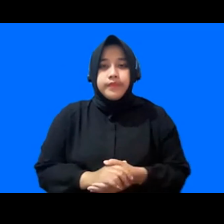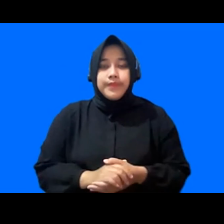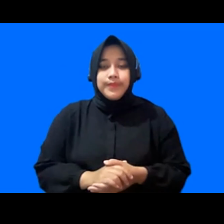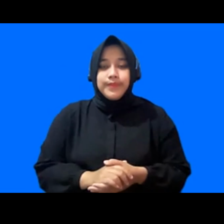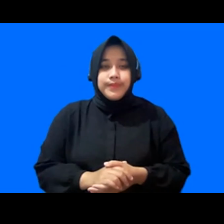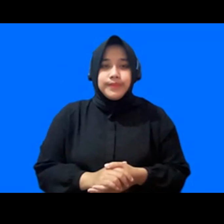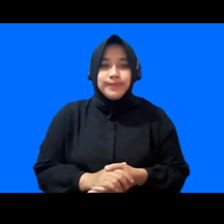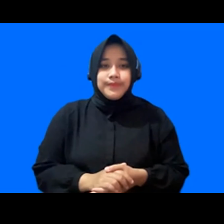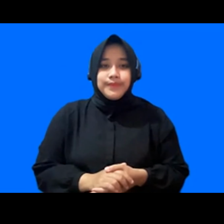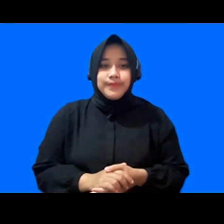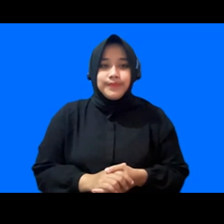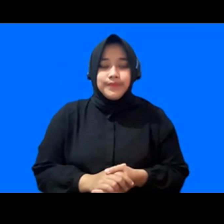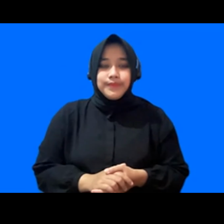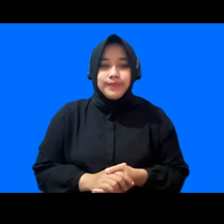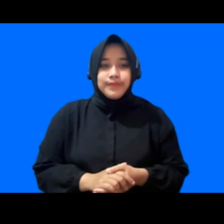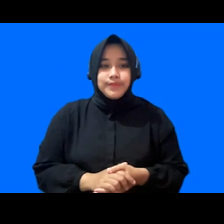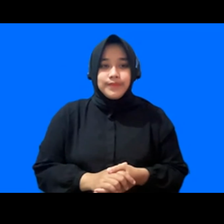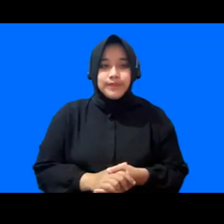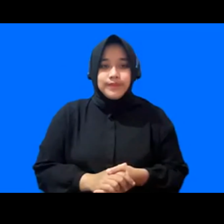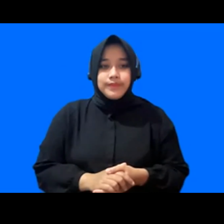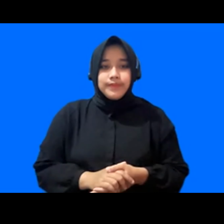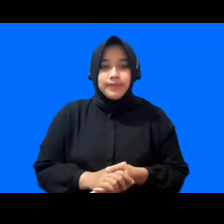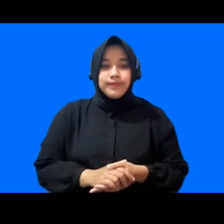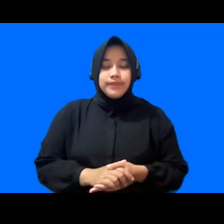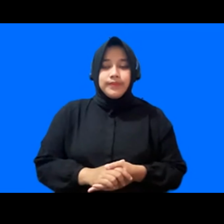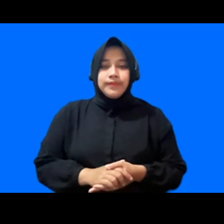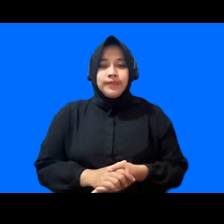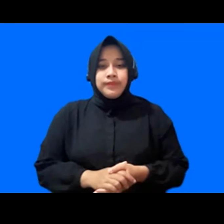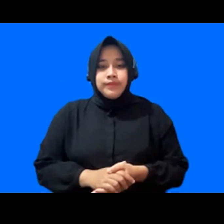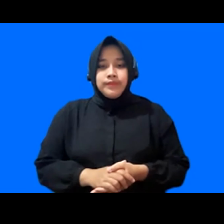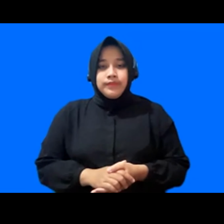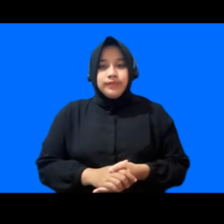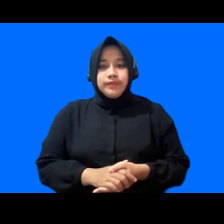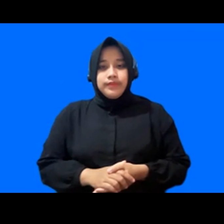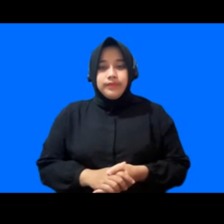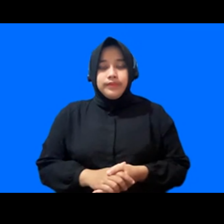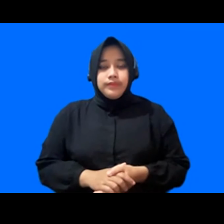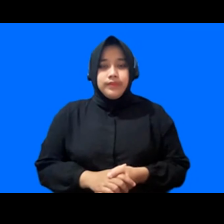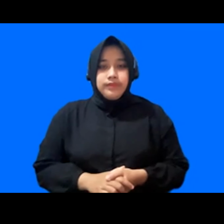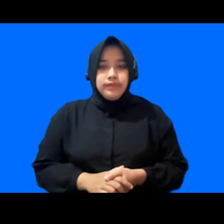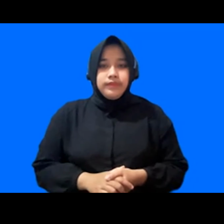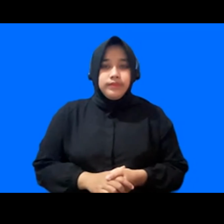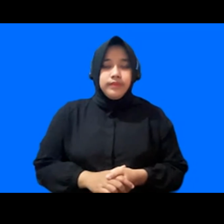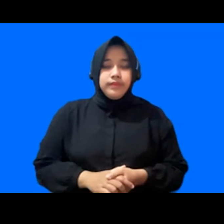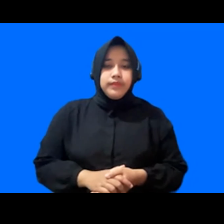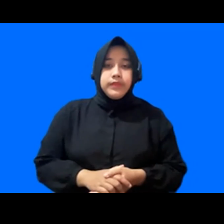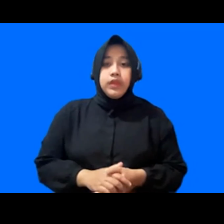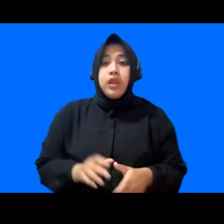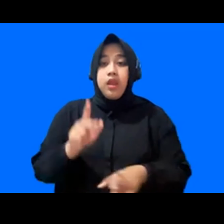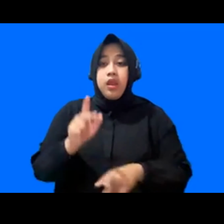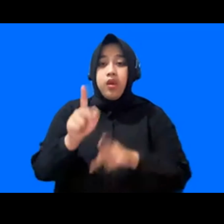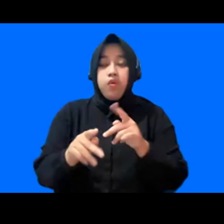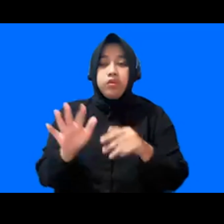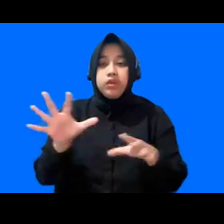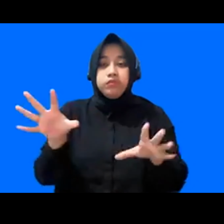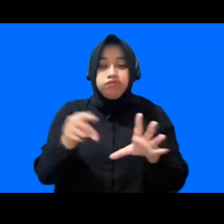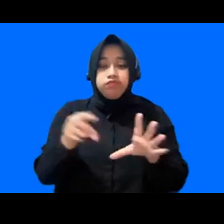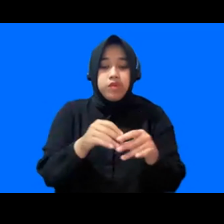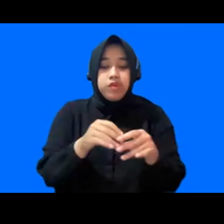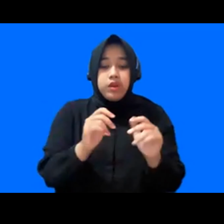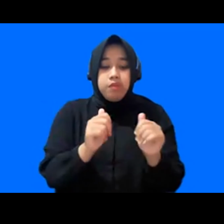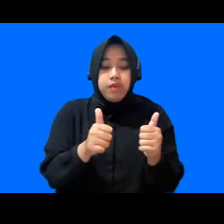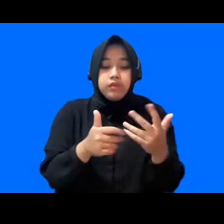just one of the phenomena. So if not well conceptualized and deployed, digital technologies that support